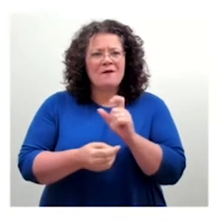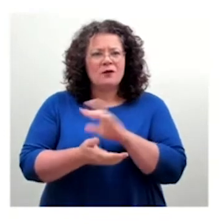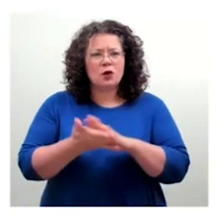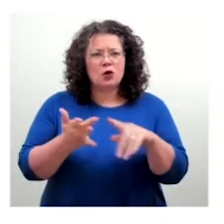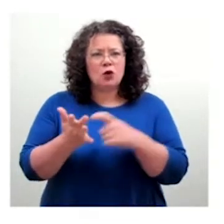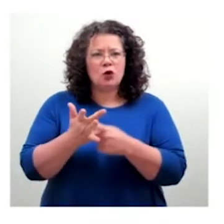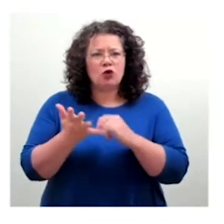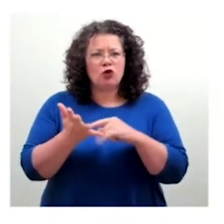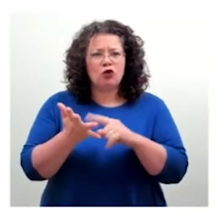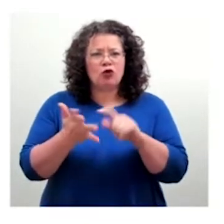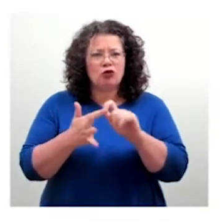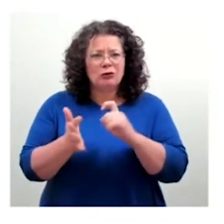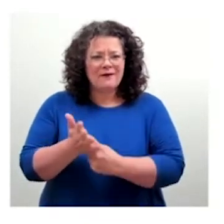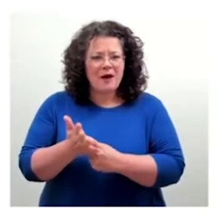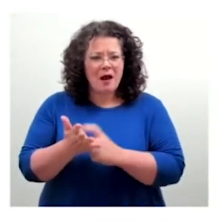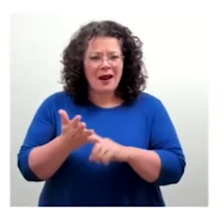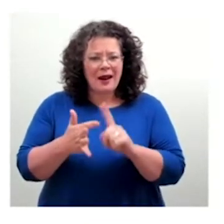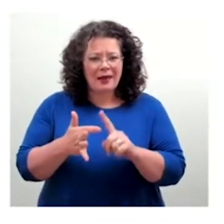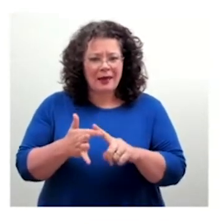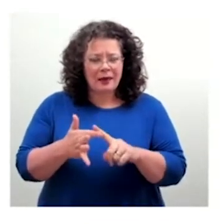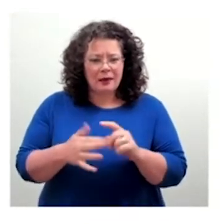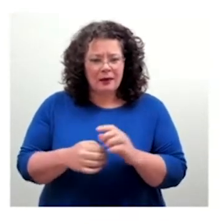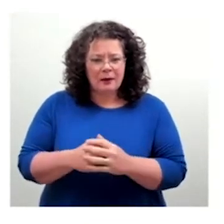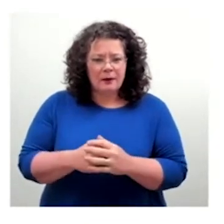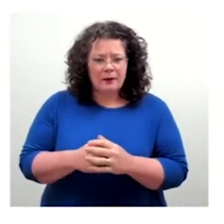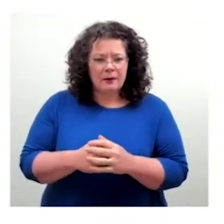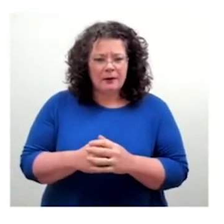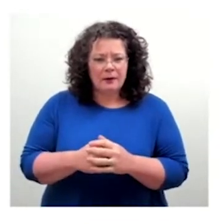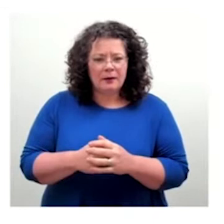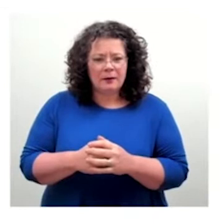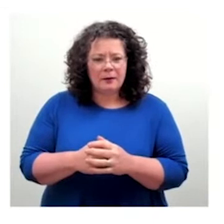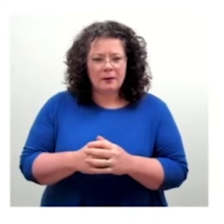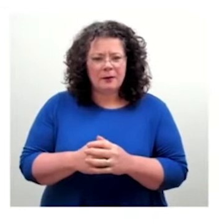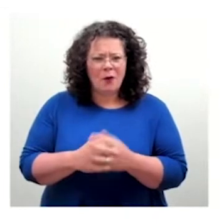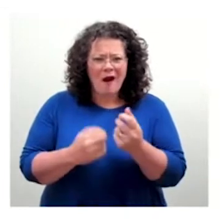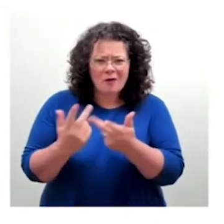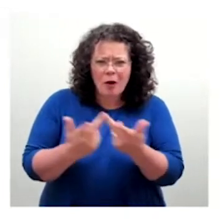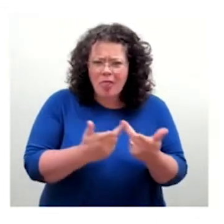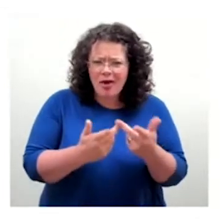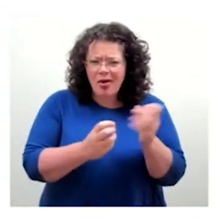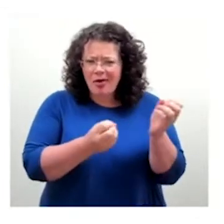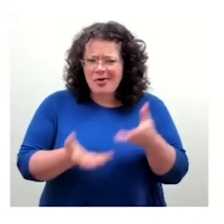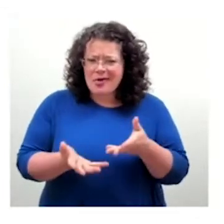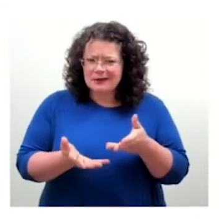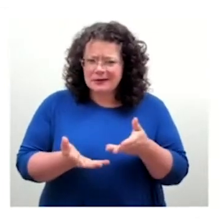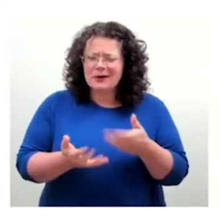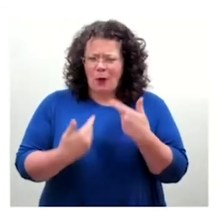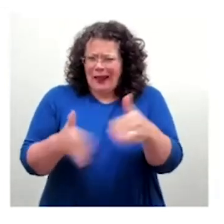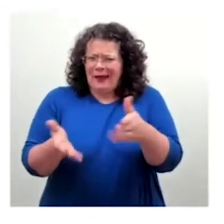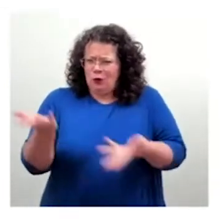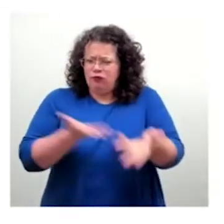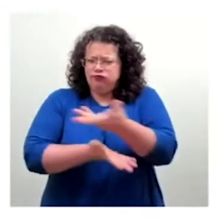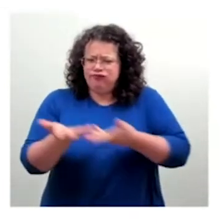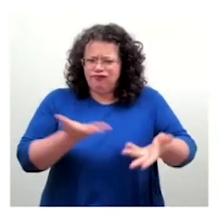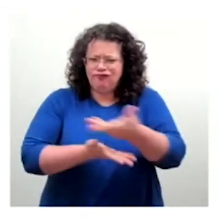So I'm going to leave you to have a chat. I'm particularly interested in what you think is going to happen in 2021. But I know that all of you have had some